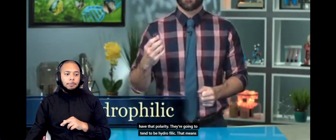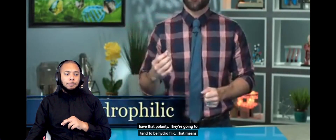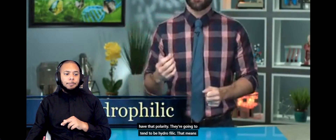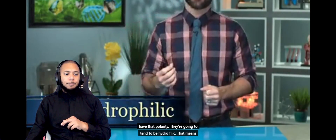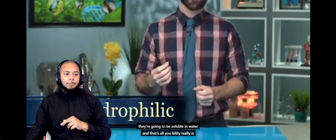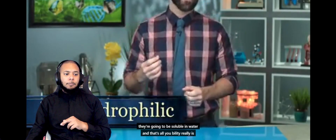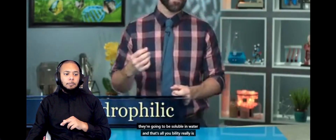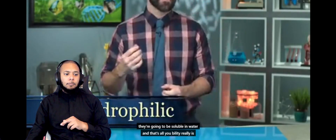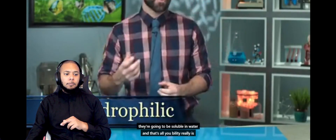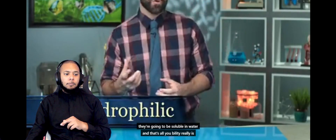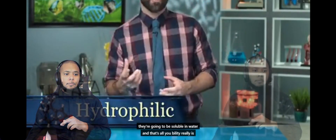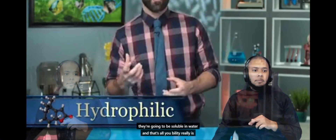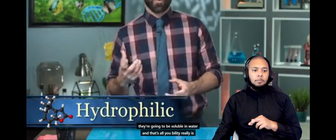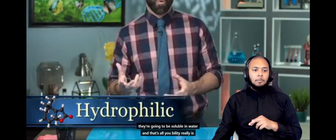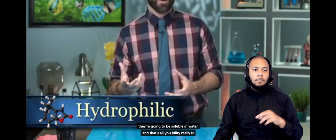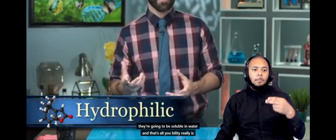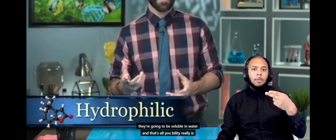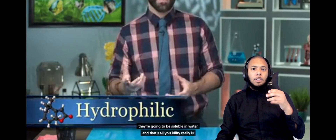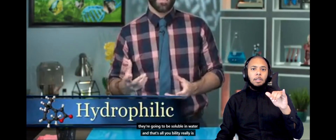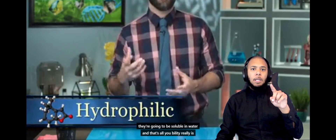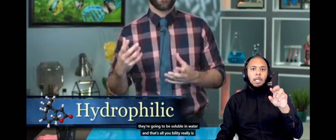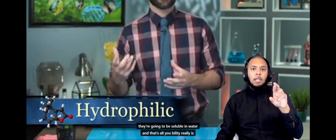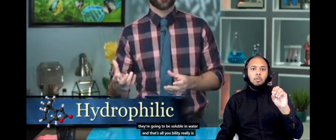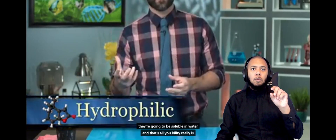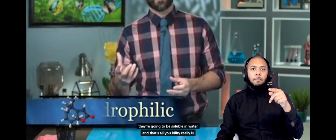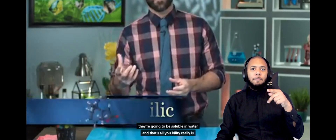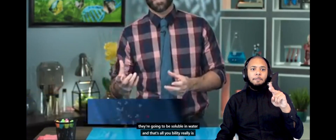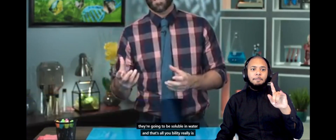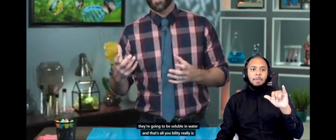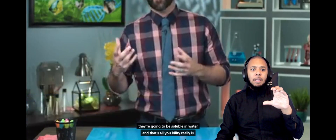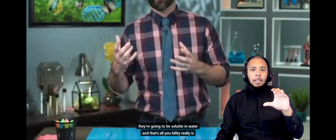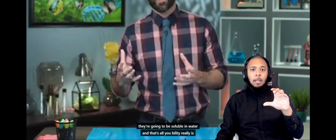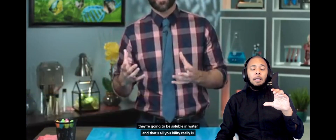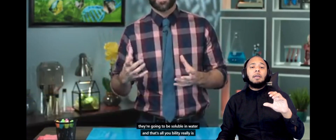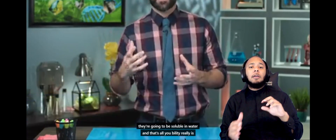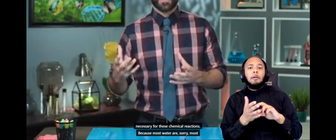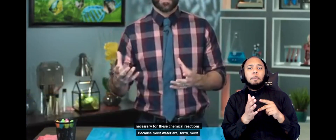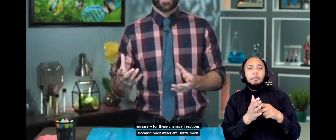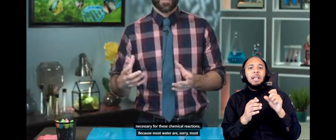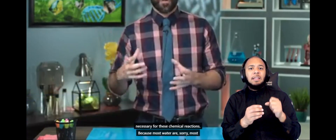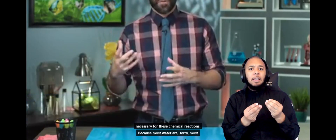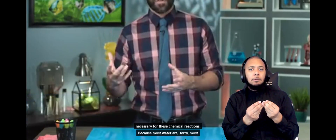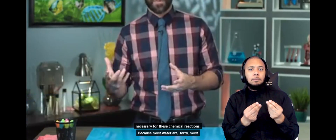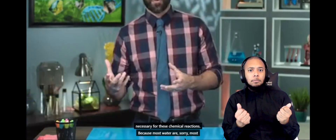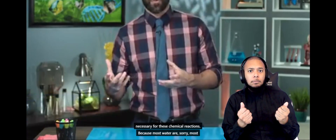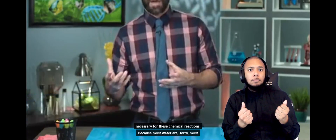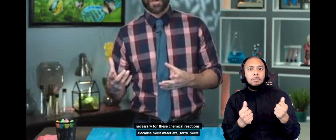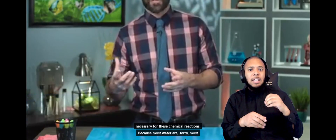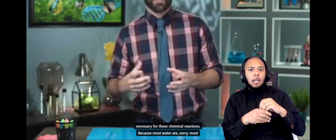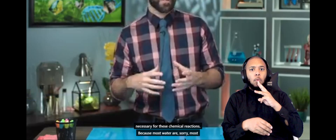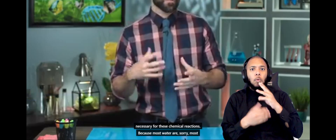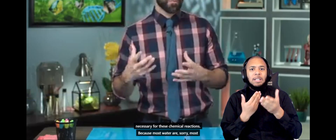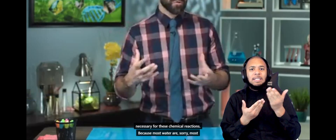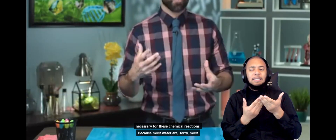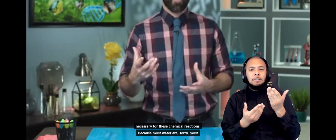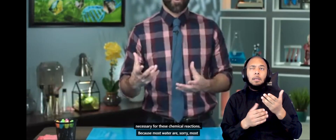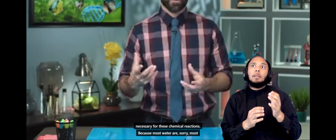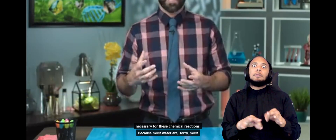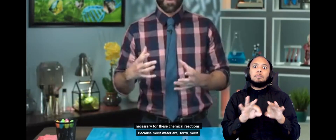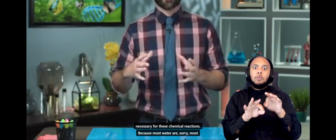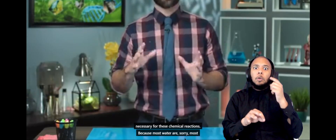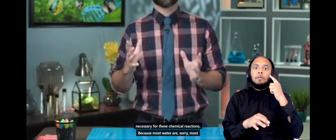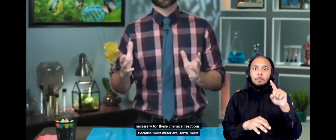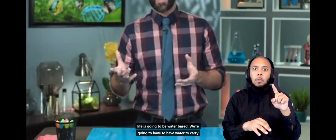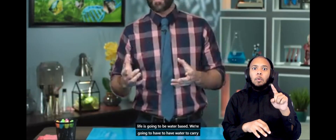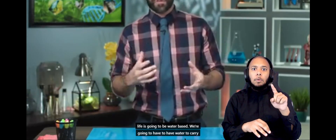hydrophilic. That means they're going to be soluble in water, and that solubility really is necessary for these chemical reactions because most